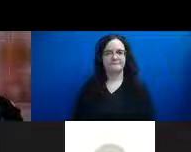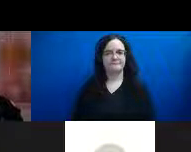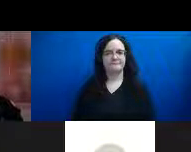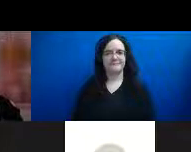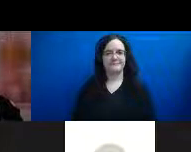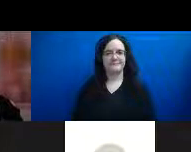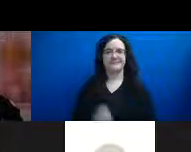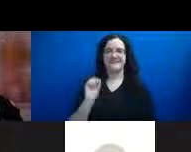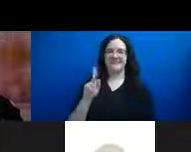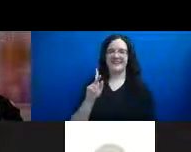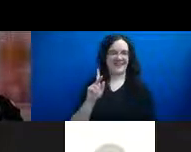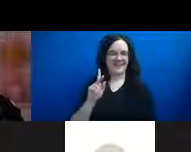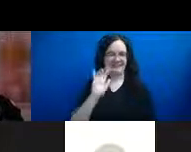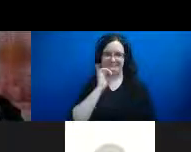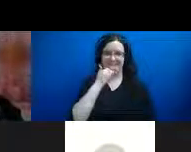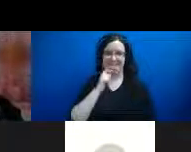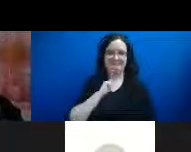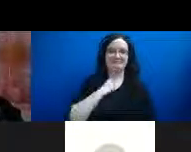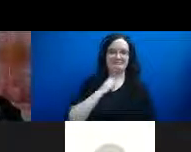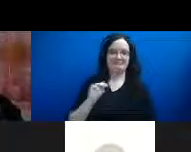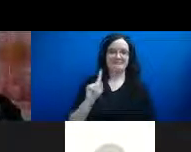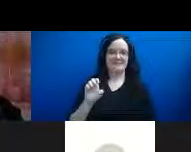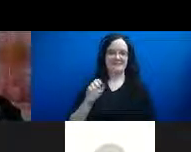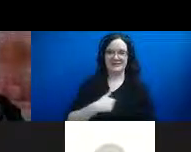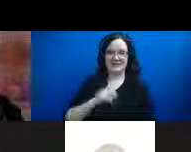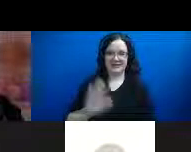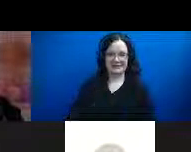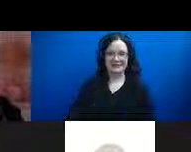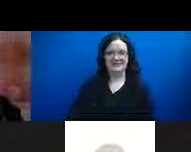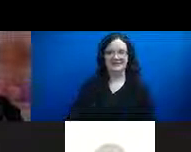Okay, there we go. I was muted for a second. Sorry about that.